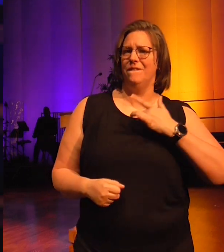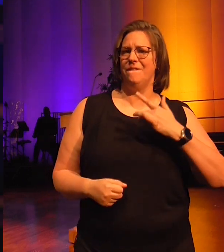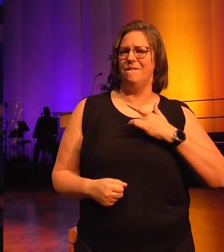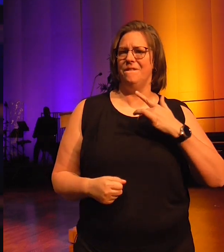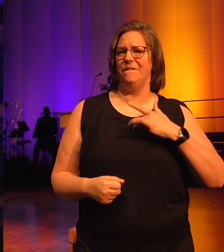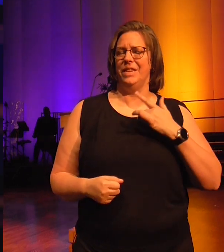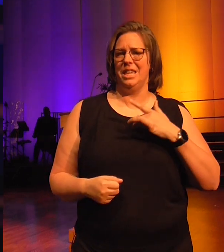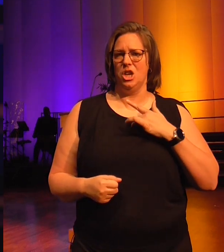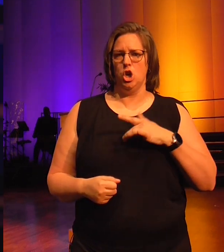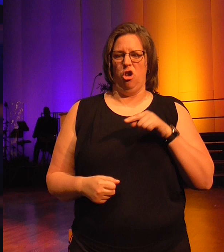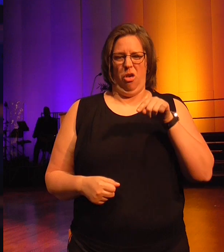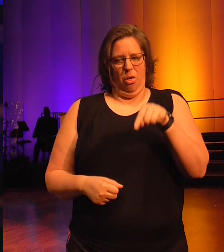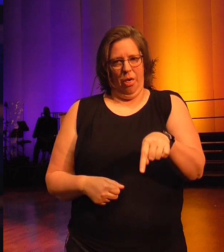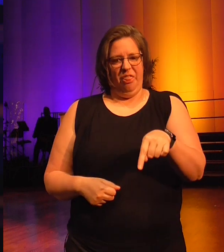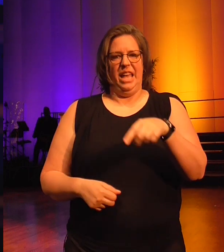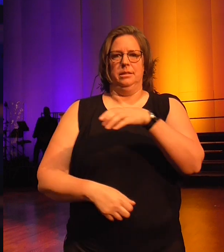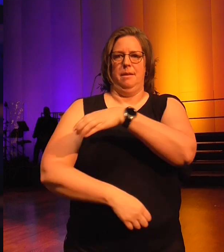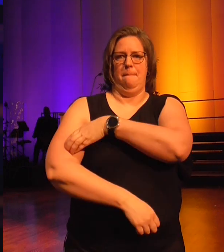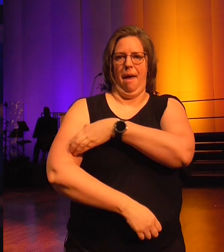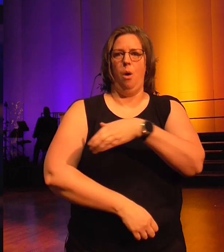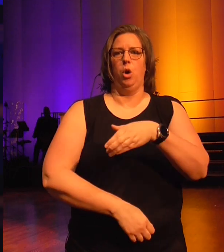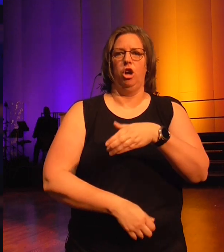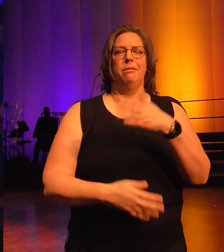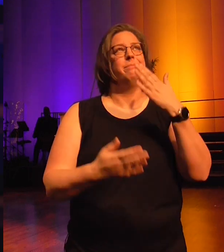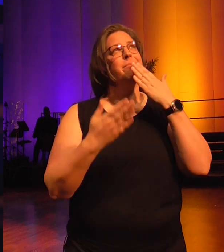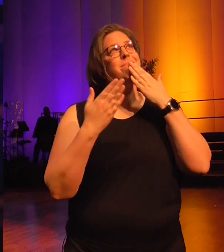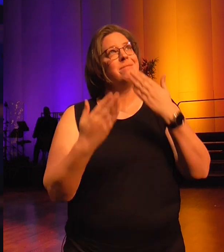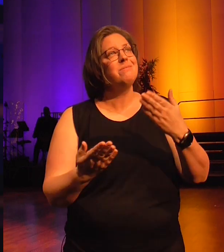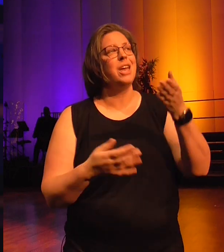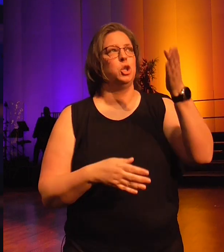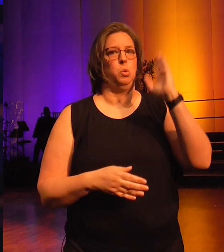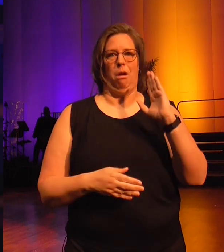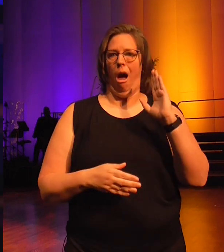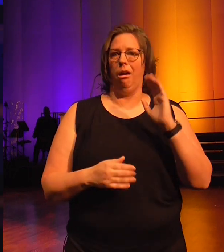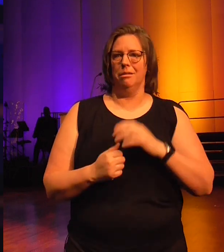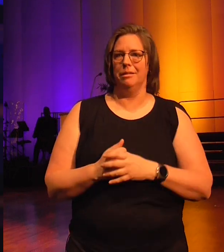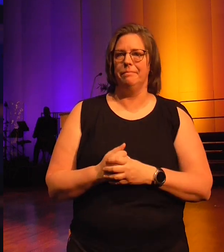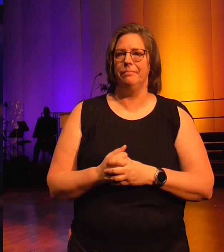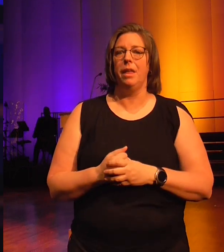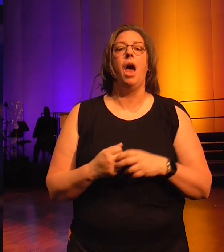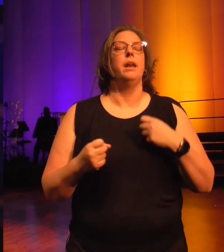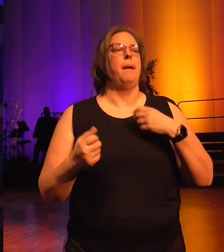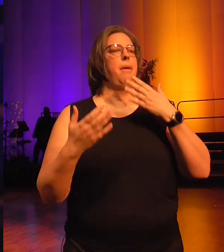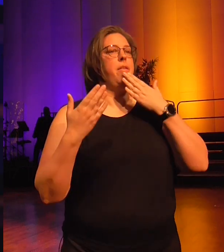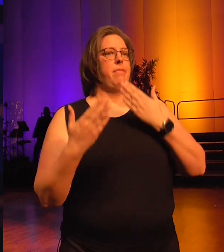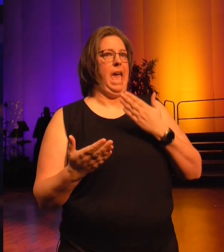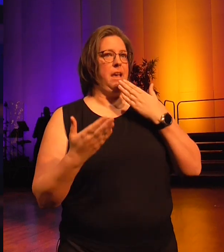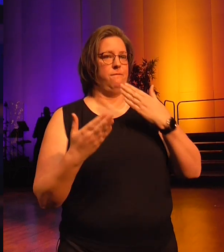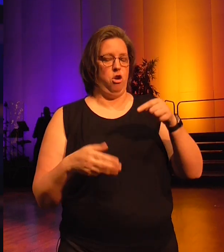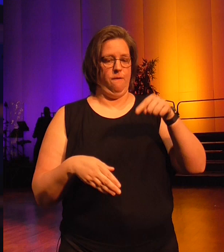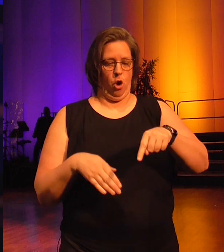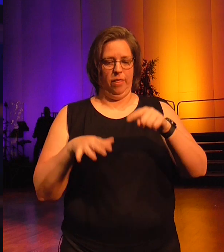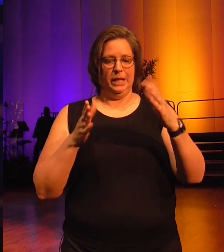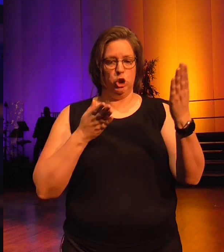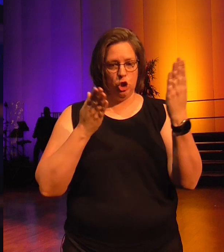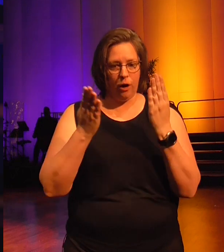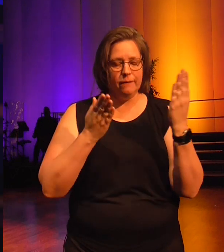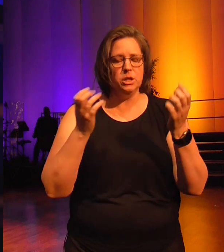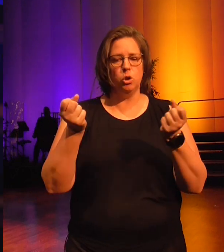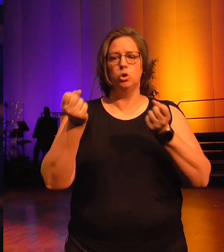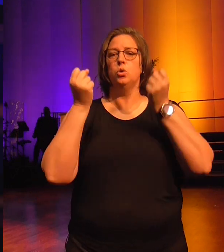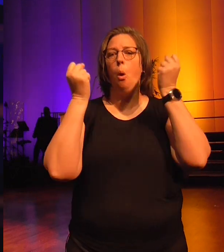of. Thank you, God. And I'm thankful that in this service we have so many people